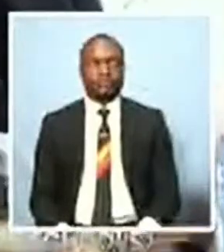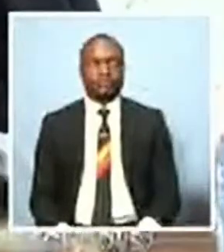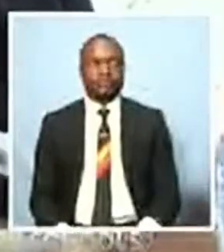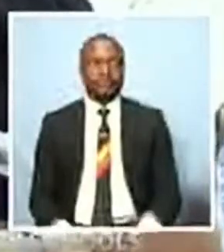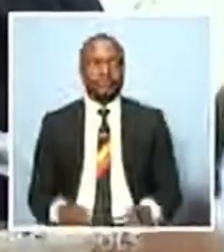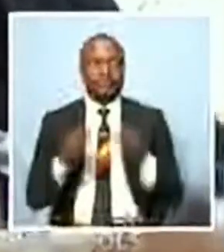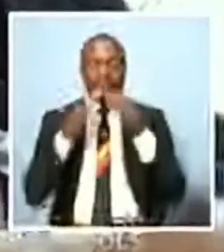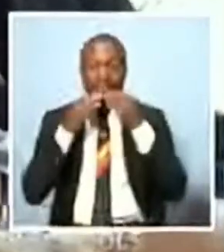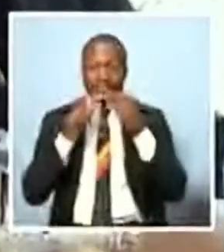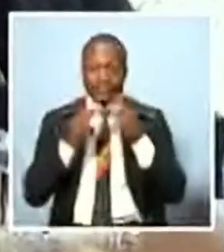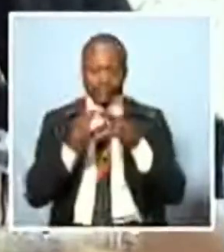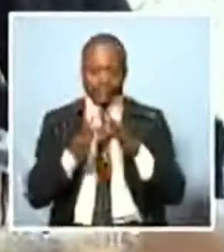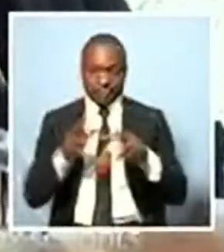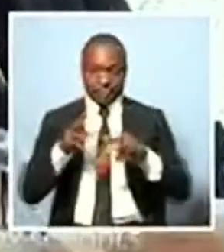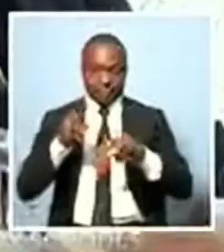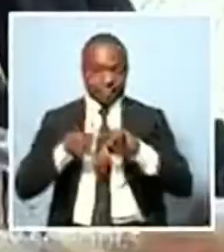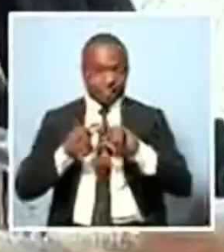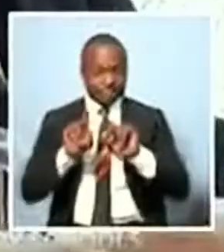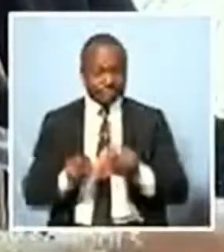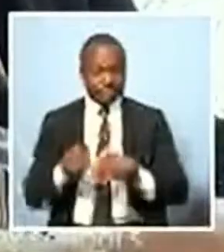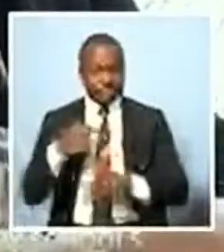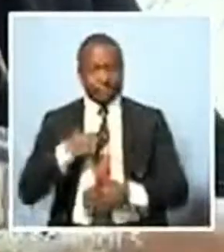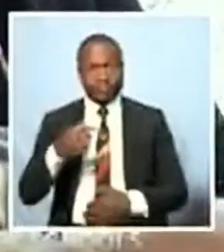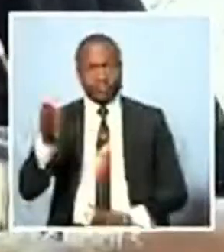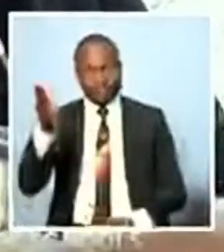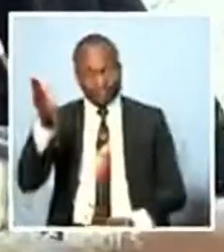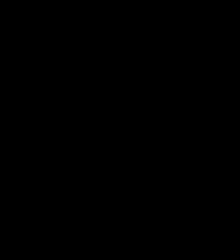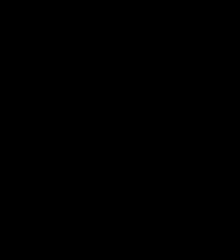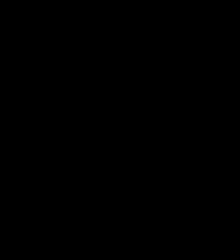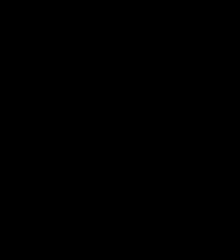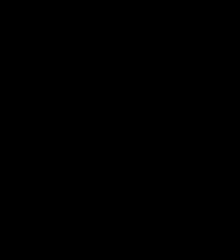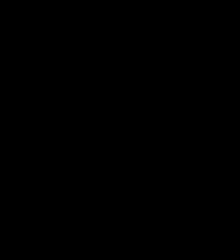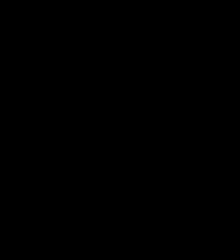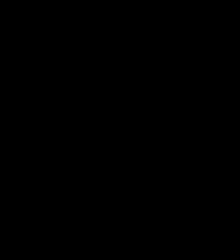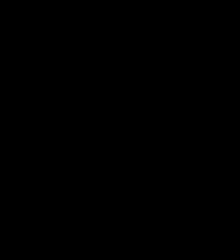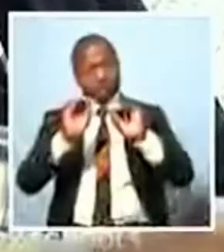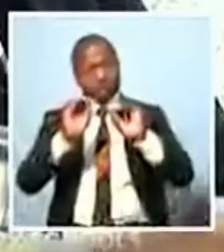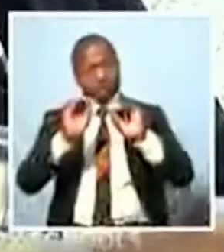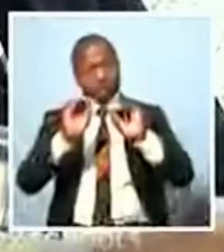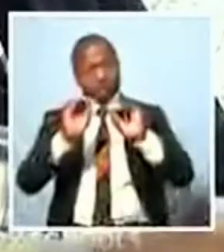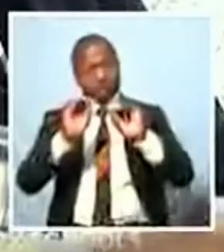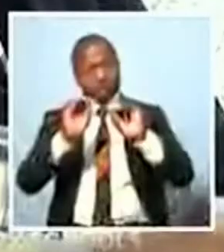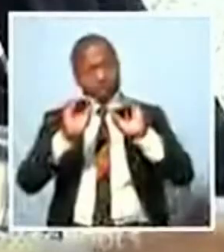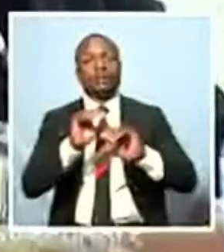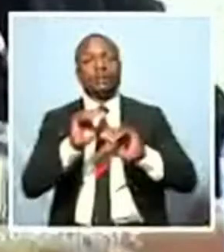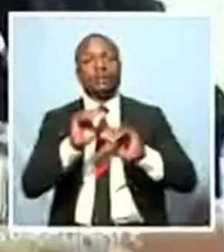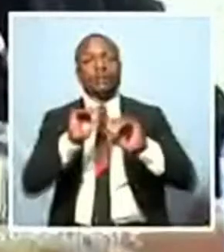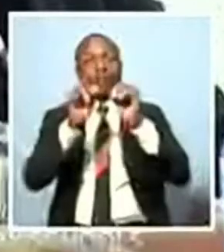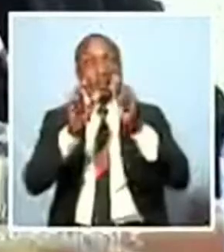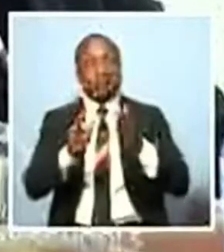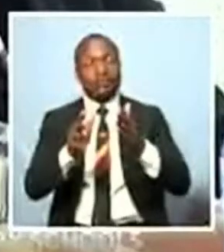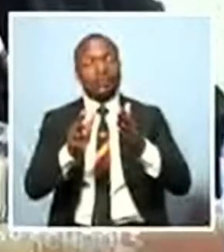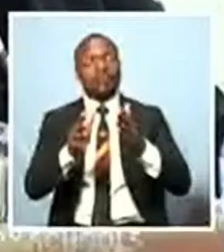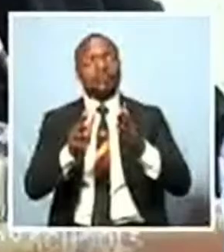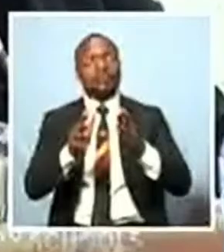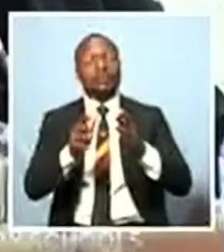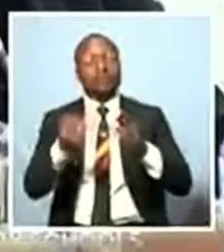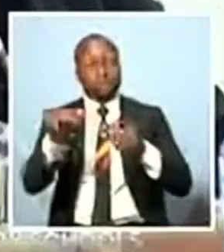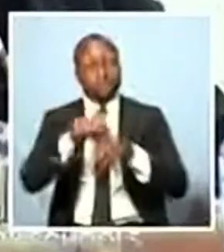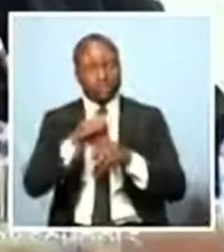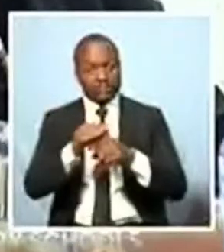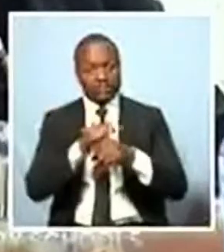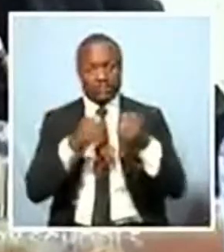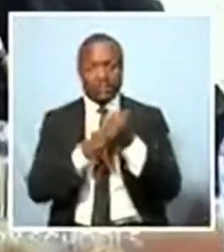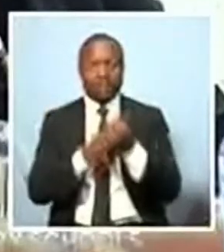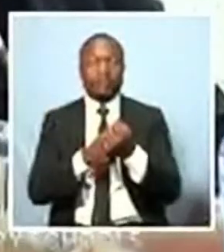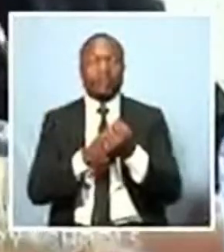Thank you so much, Chair. I'm presenting data on the teaching of literacy, training and support, and teaching and